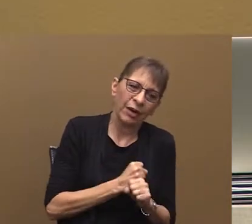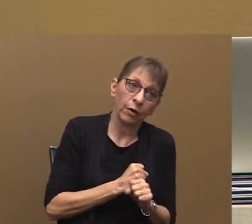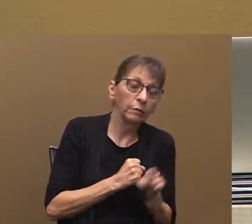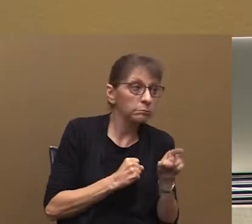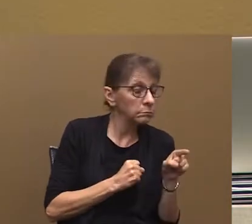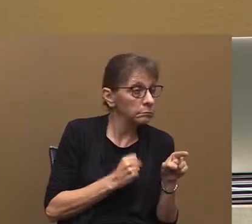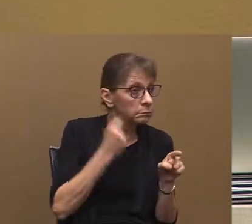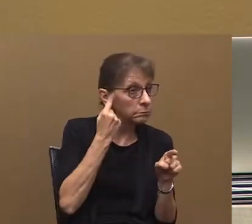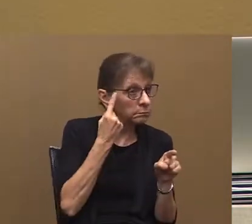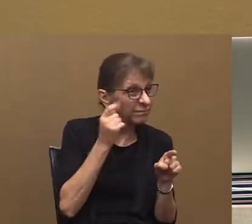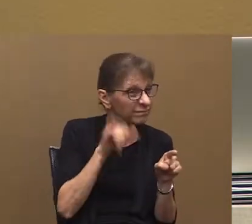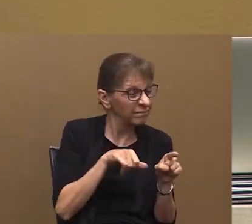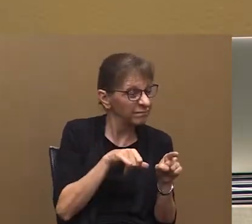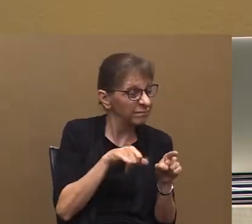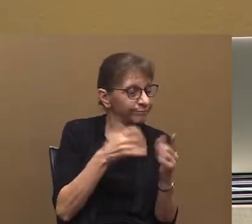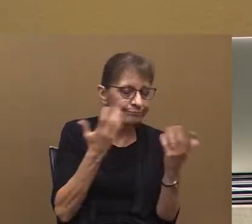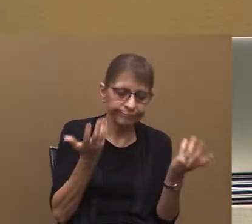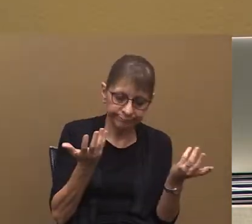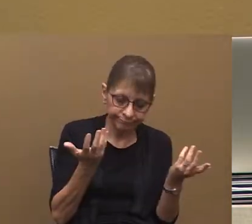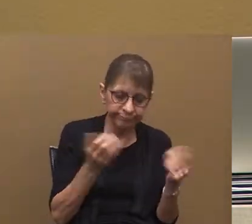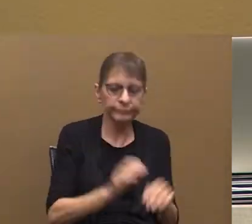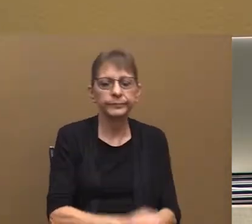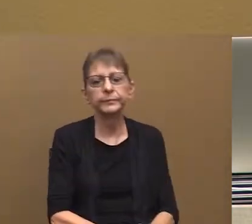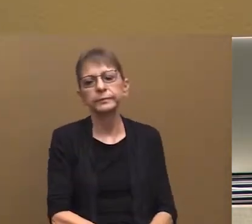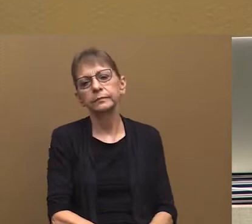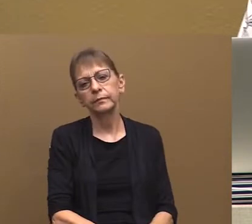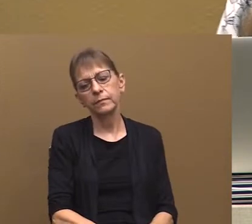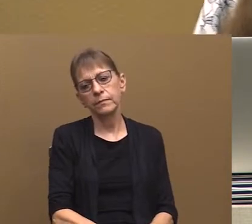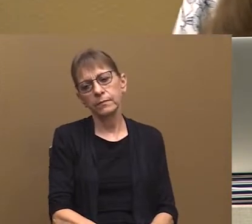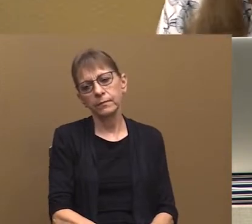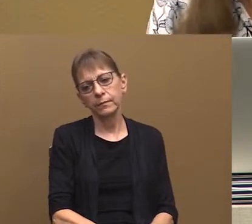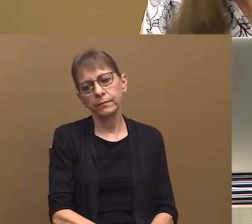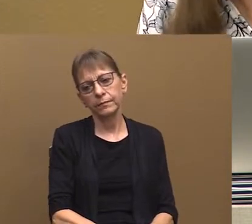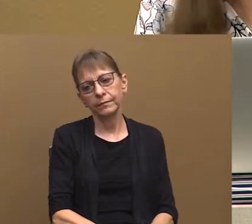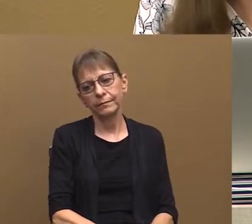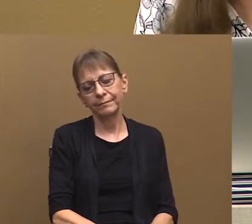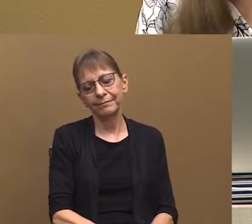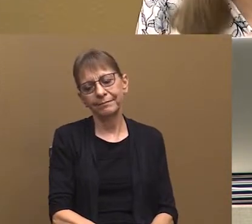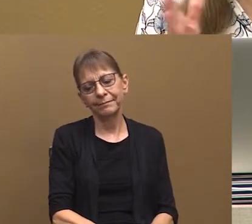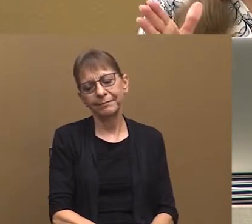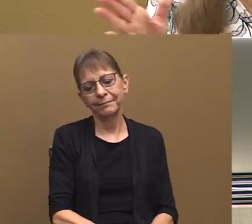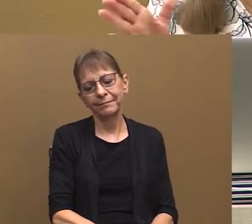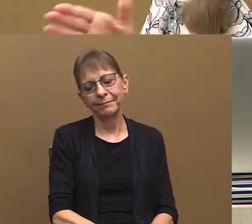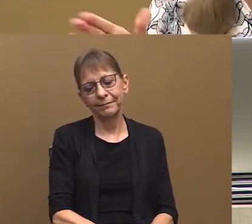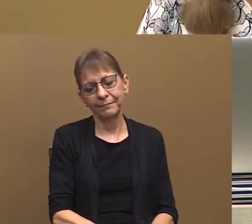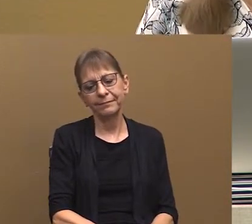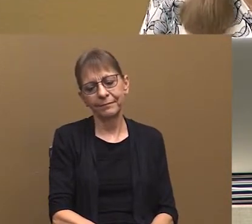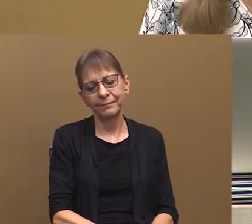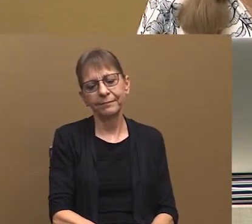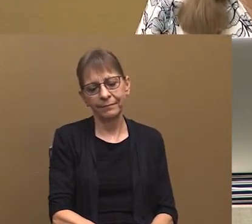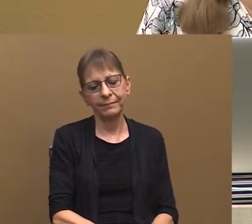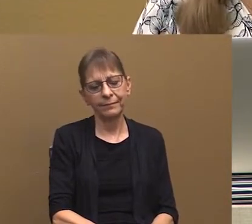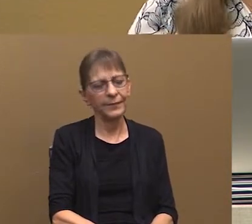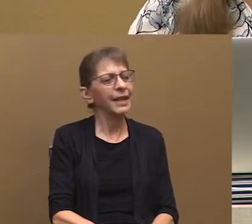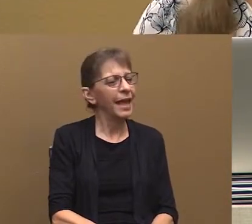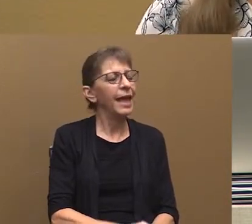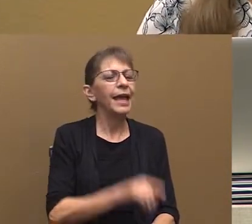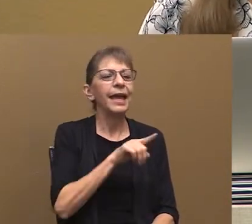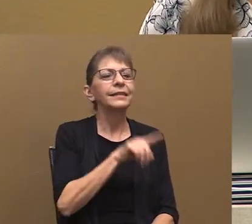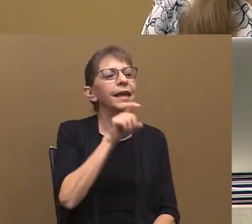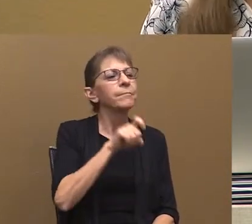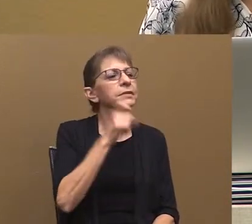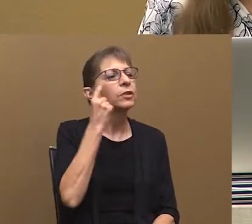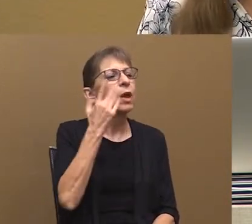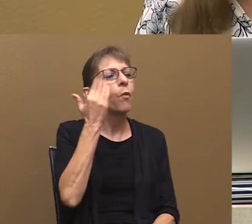a year? Are they able to understand that deception? Can they understand why other people acted